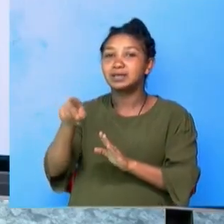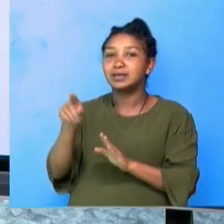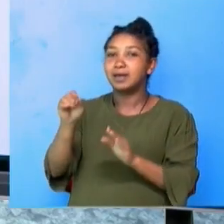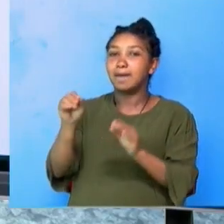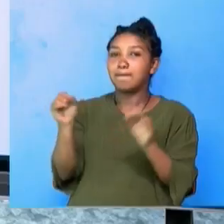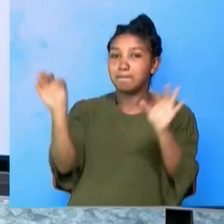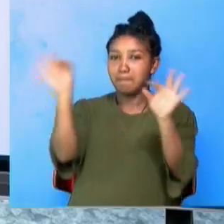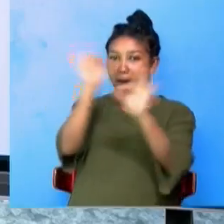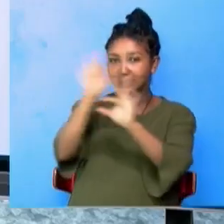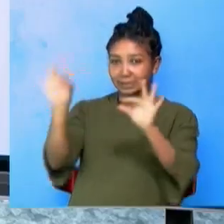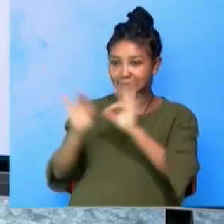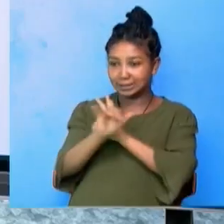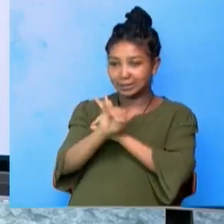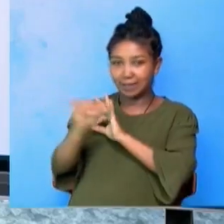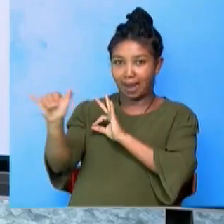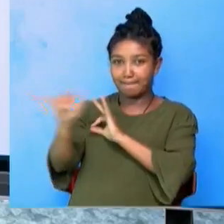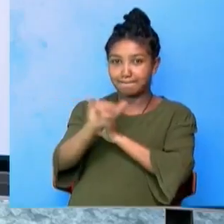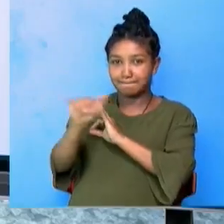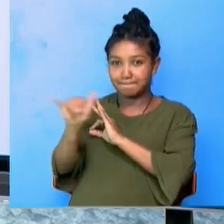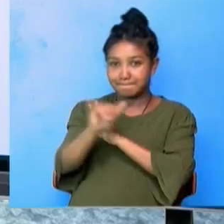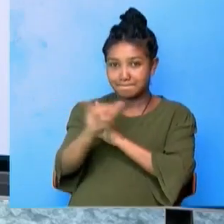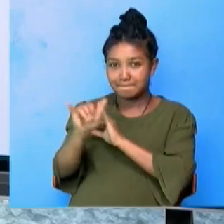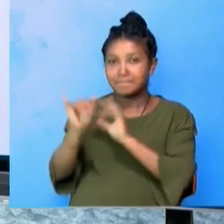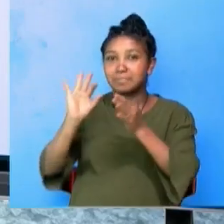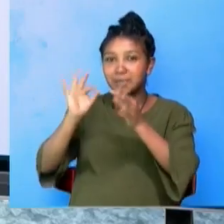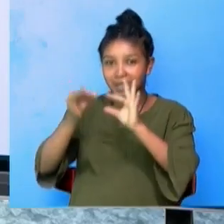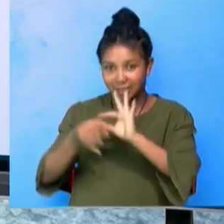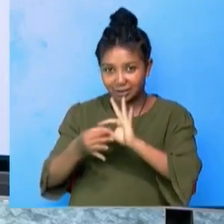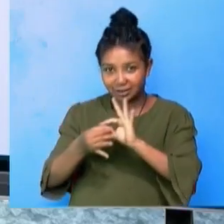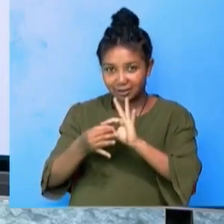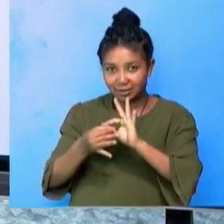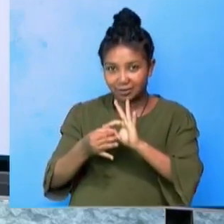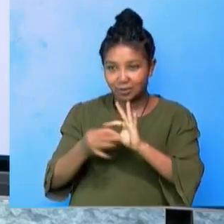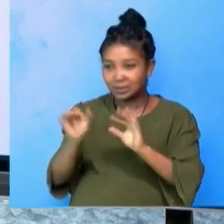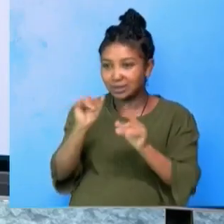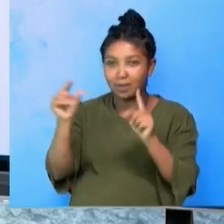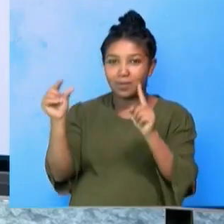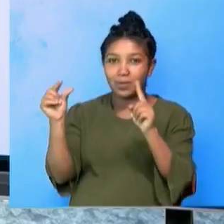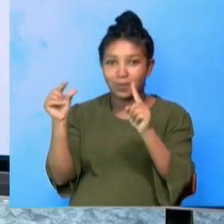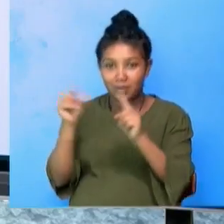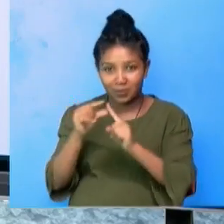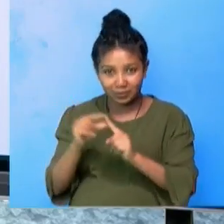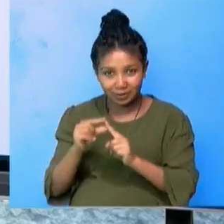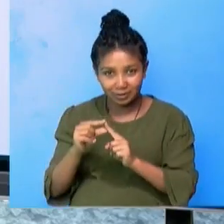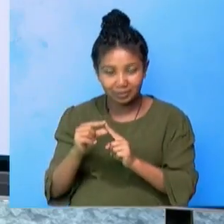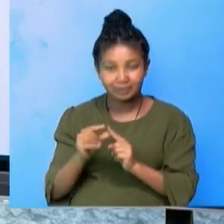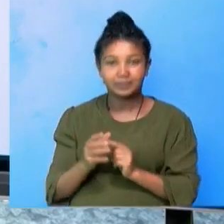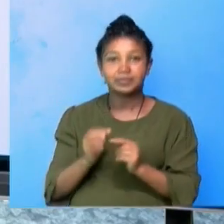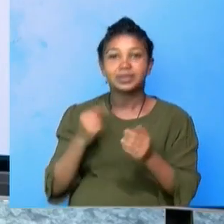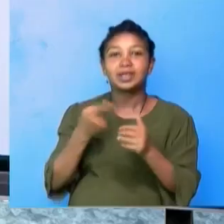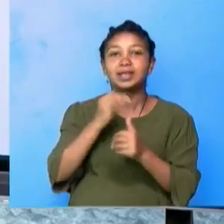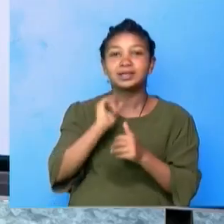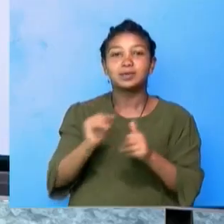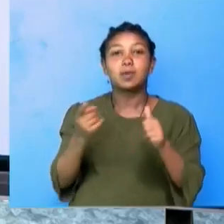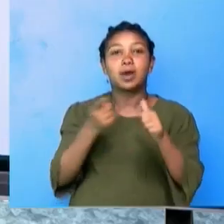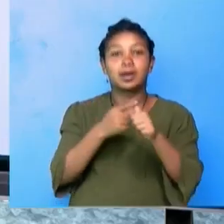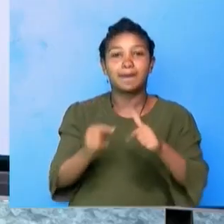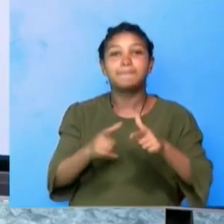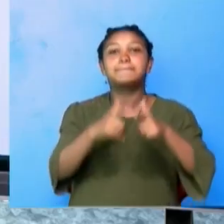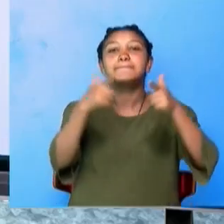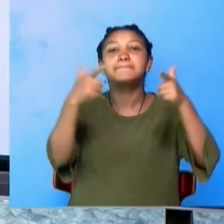Match the synonyms. It means what? The same meaning. The same meaning. Here is 1,